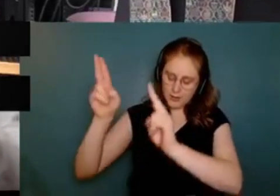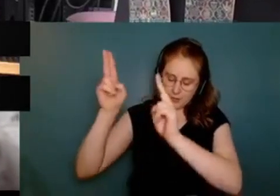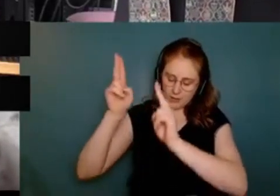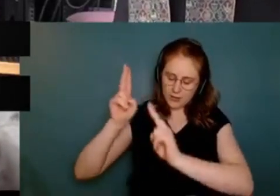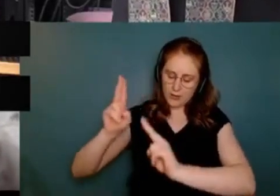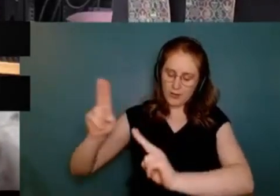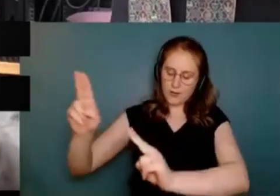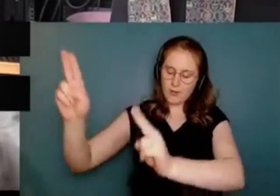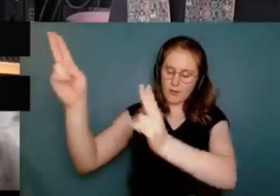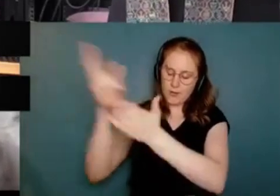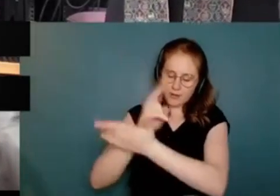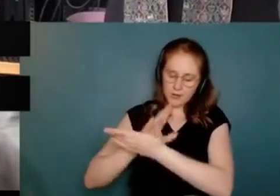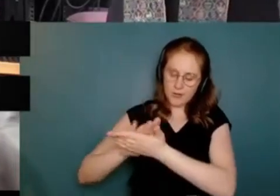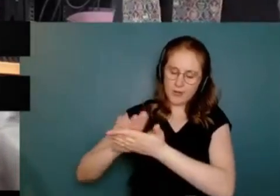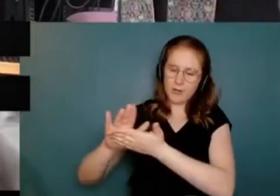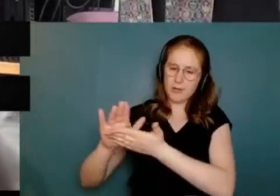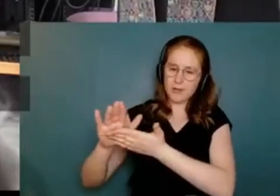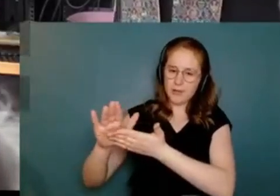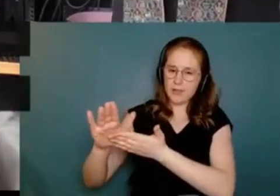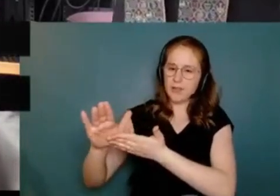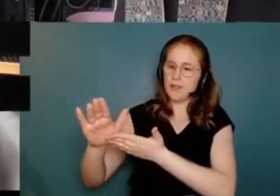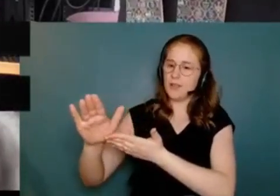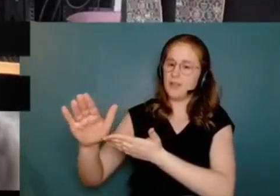Holy, holy, holy.